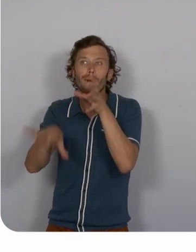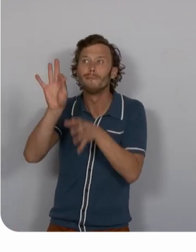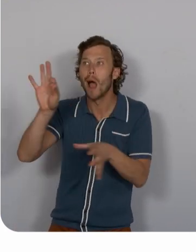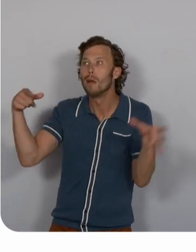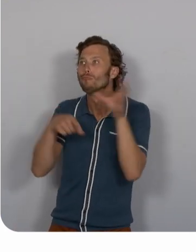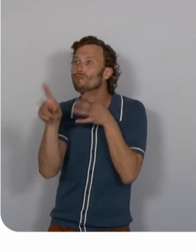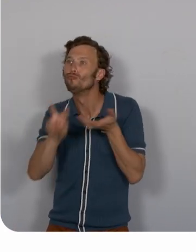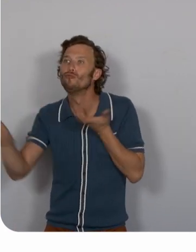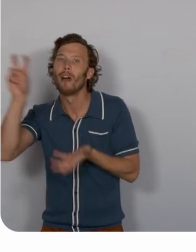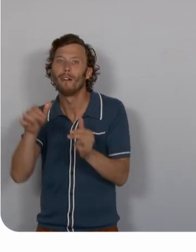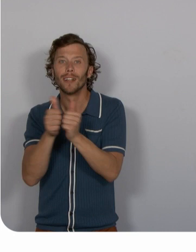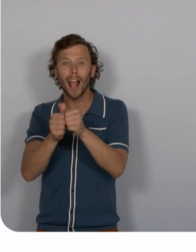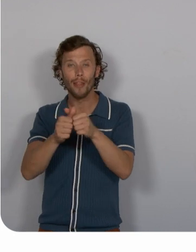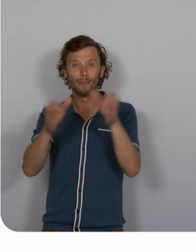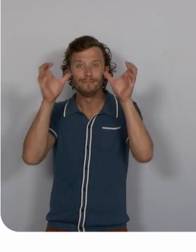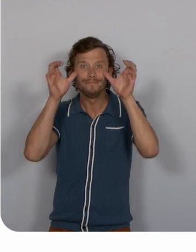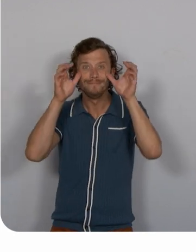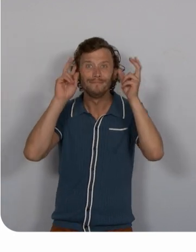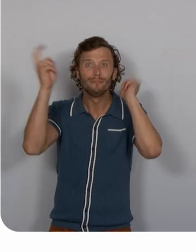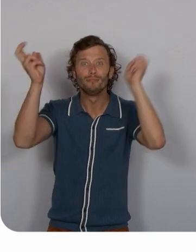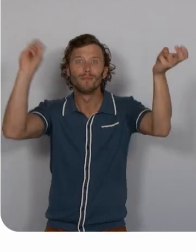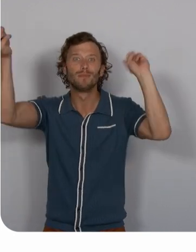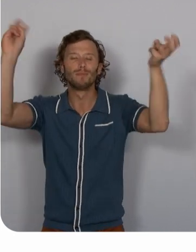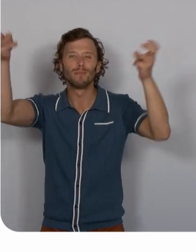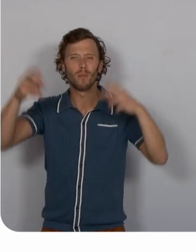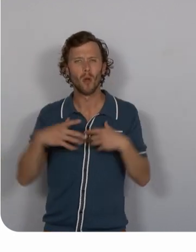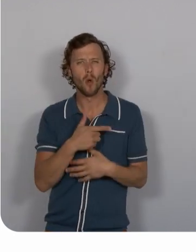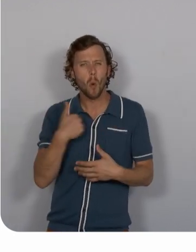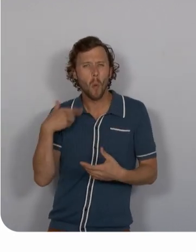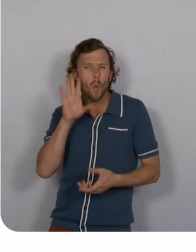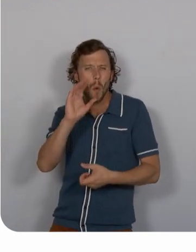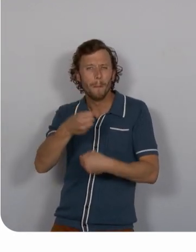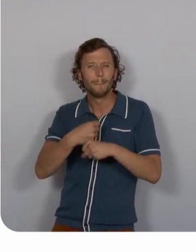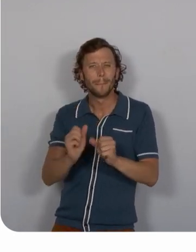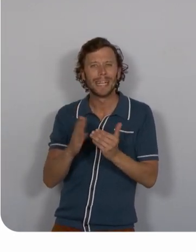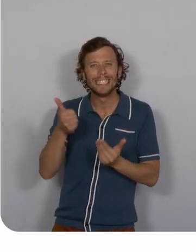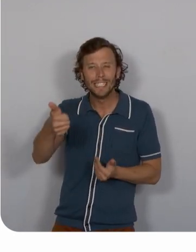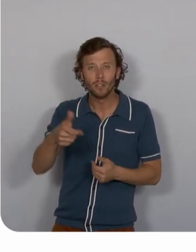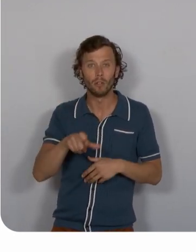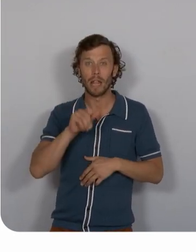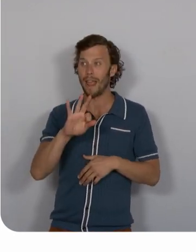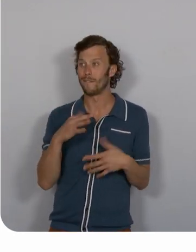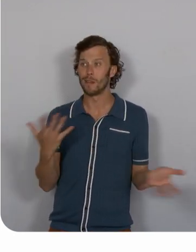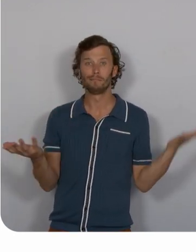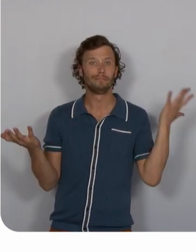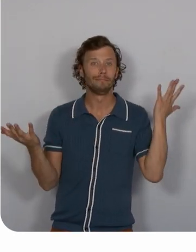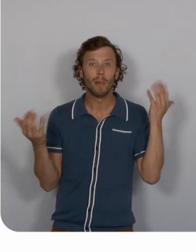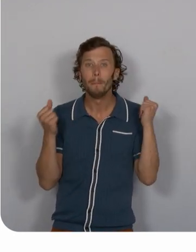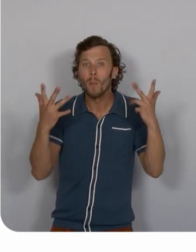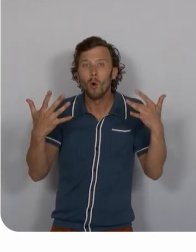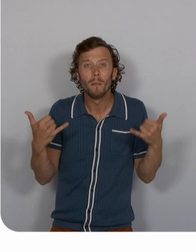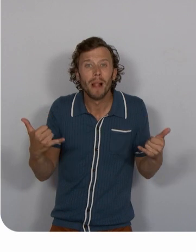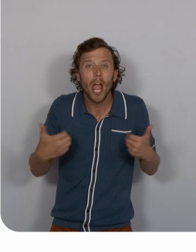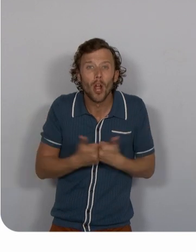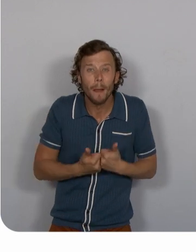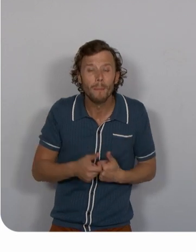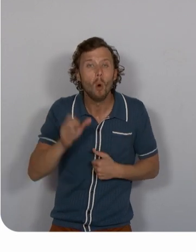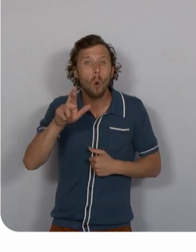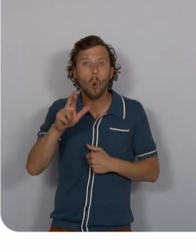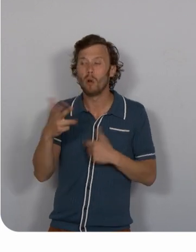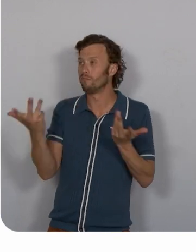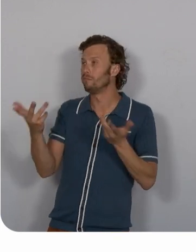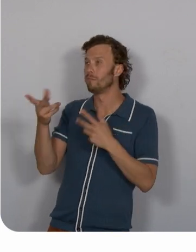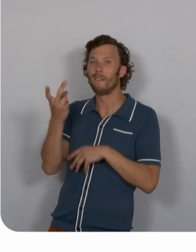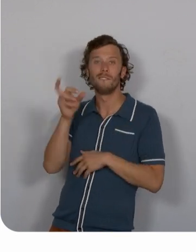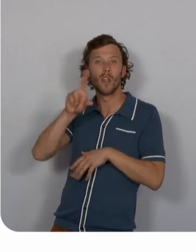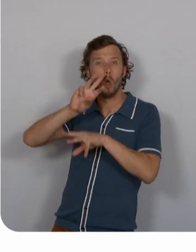a destination, whether it's a multiplayer game or a virtual world. Here you can see me joining my crew for a Super